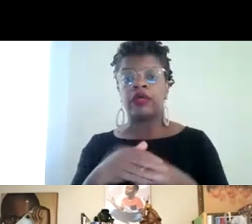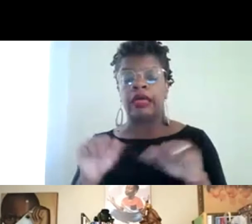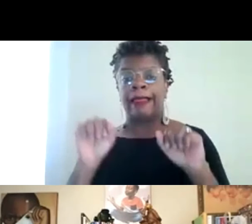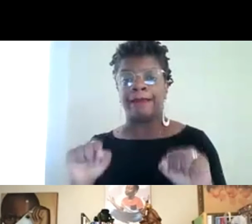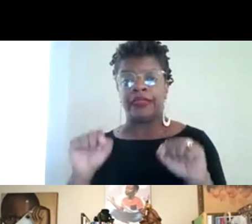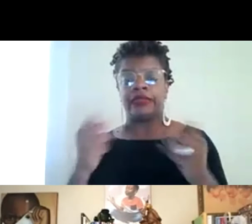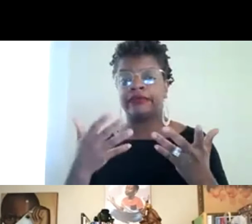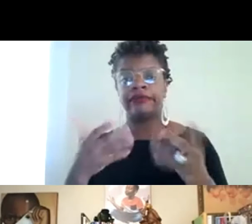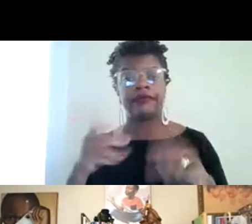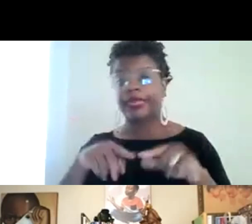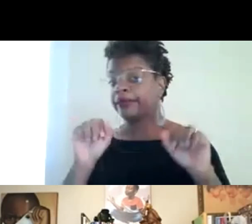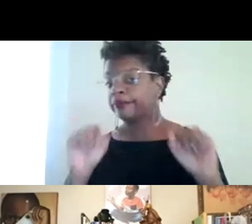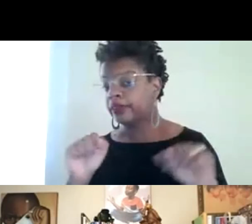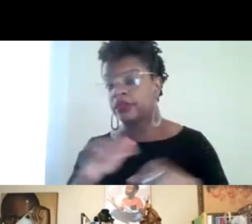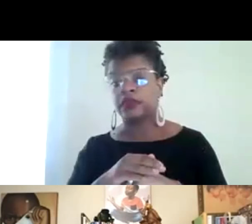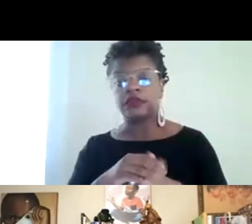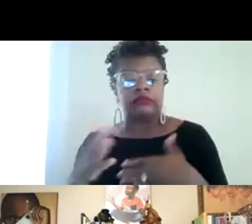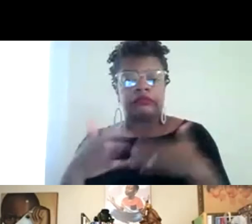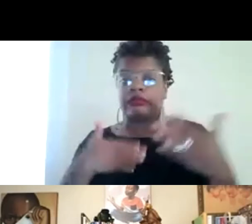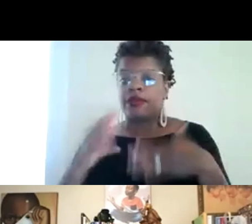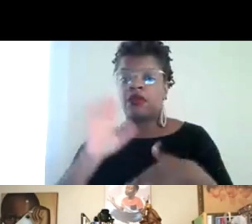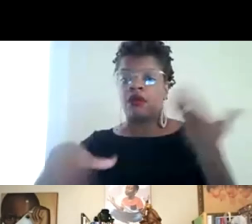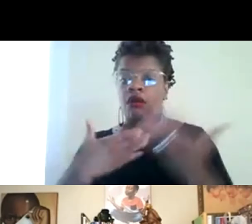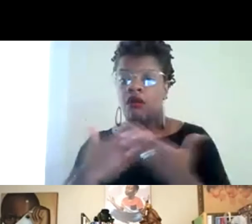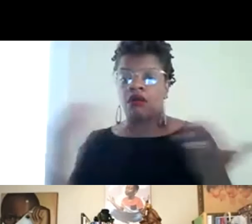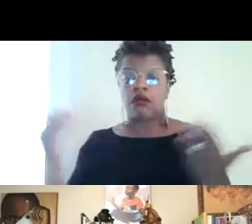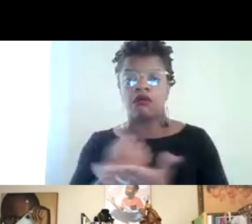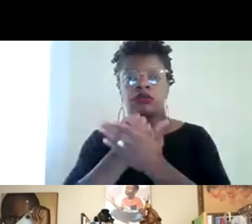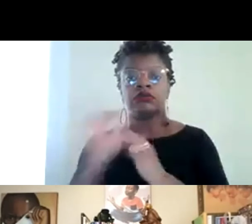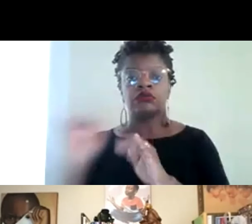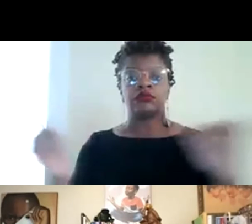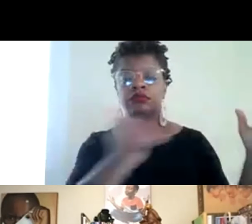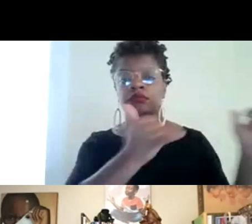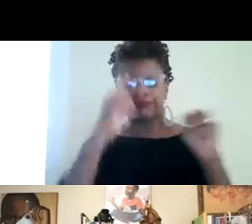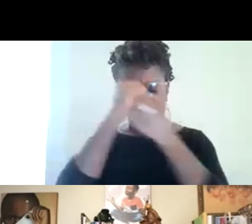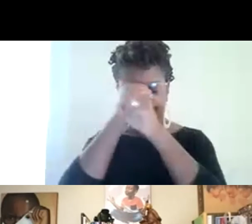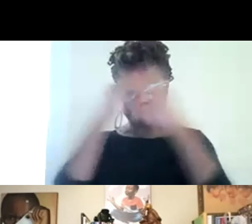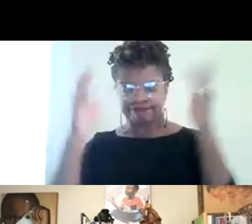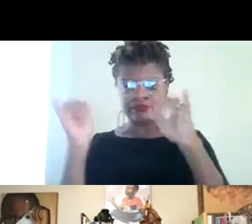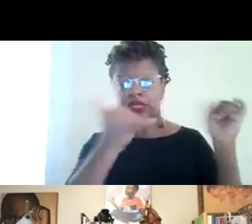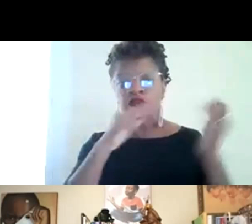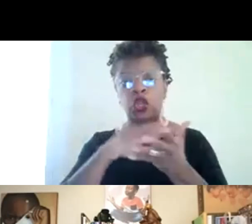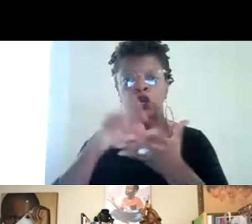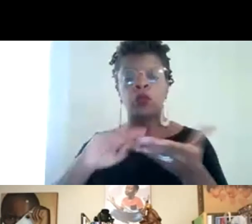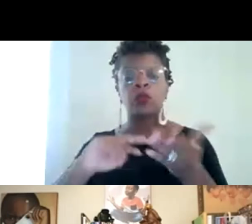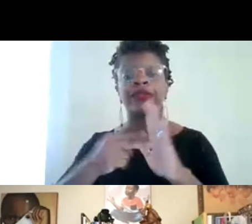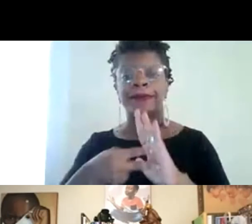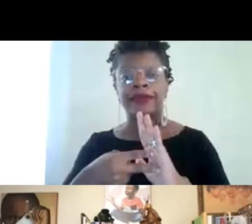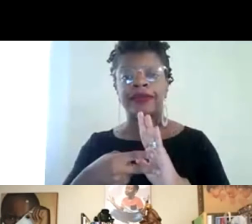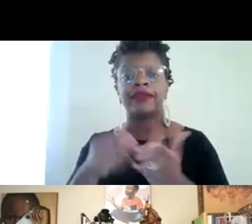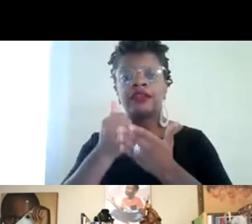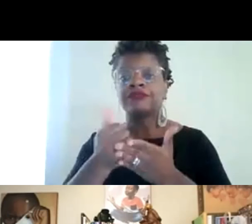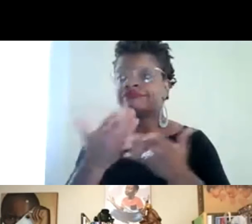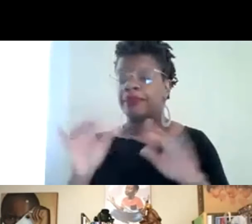have captured in terms of redefining and reimagining what playful learning can look like in terms of